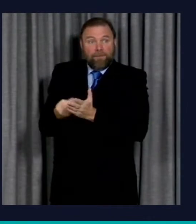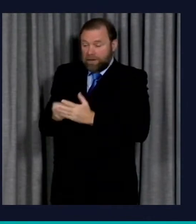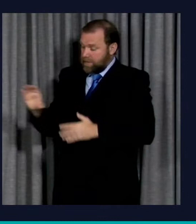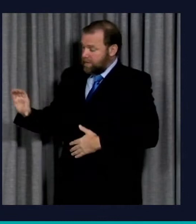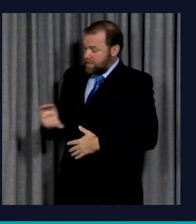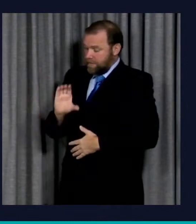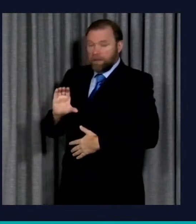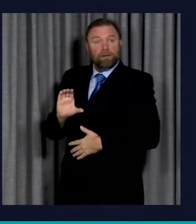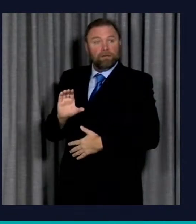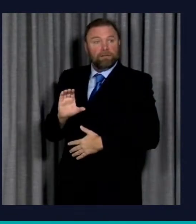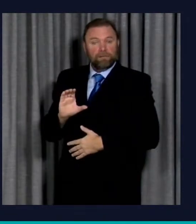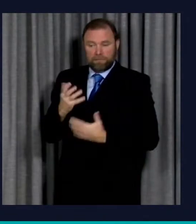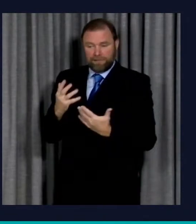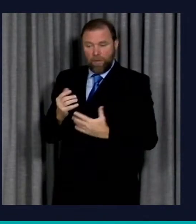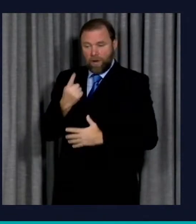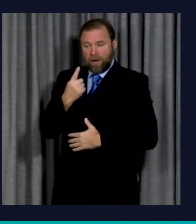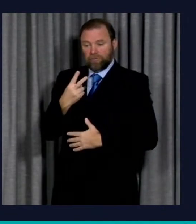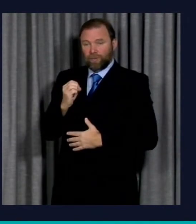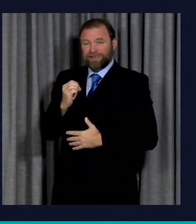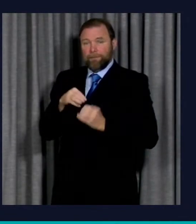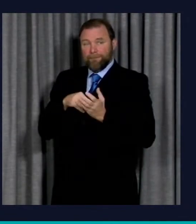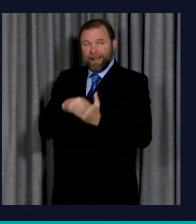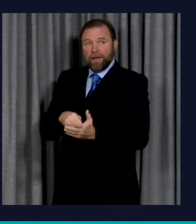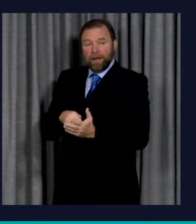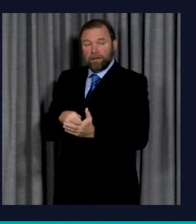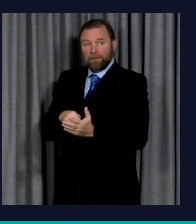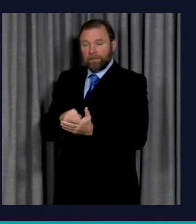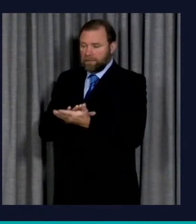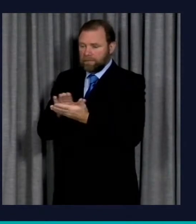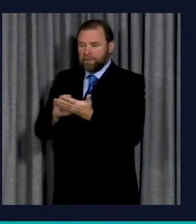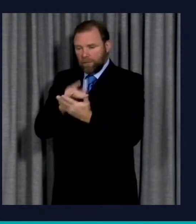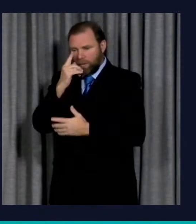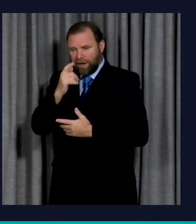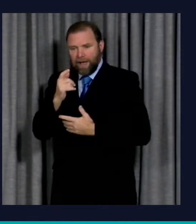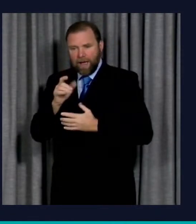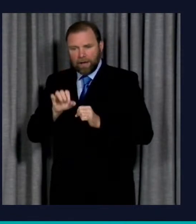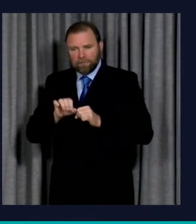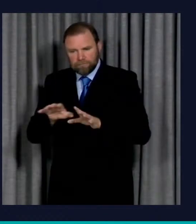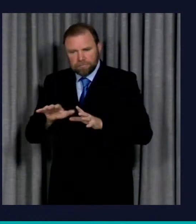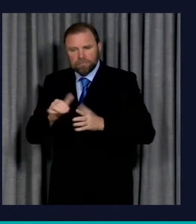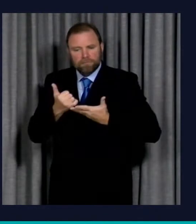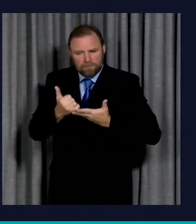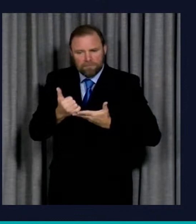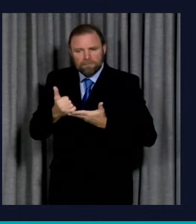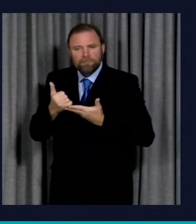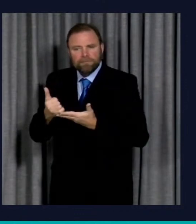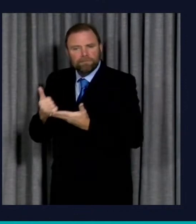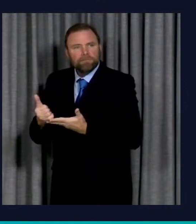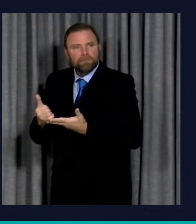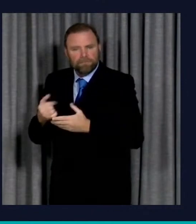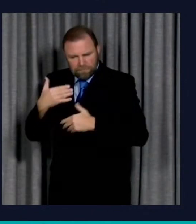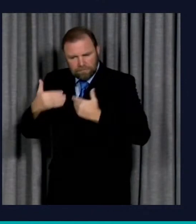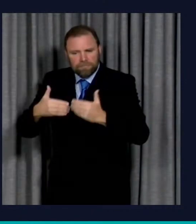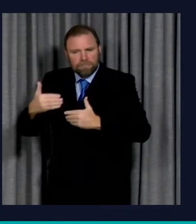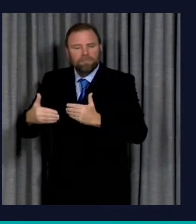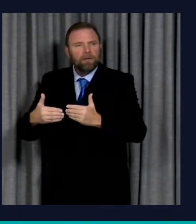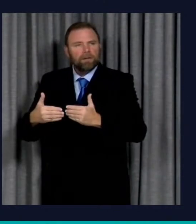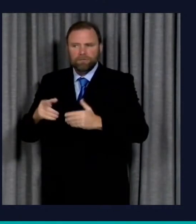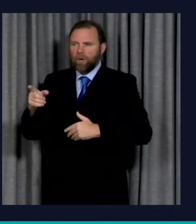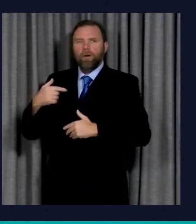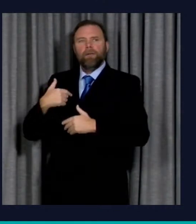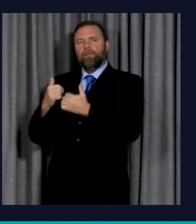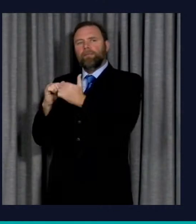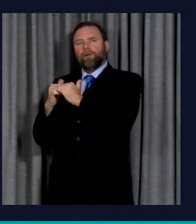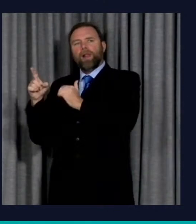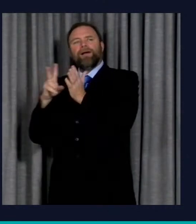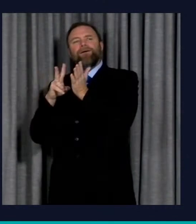new money to 120 million, means that we are able to extend the help that my colleague Vaughan